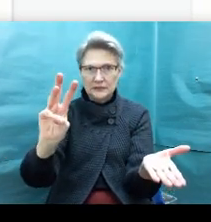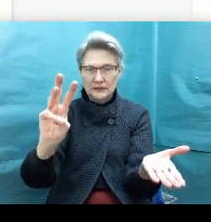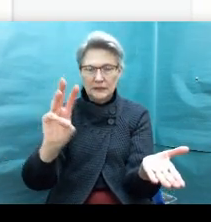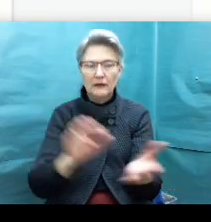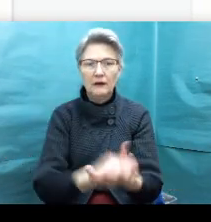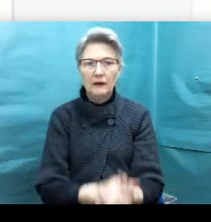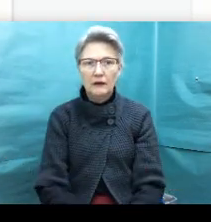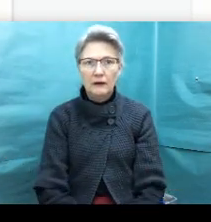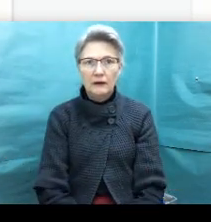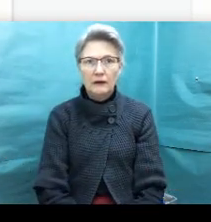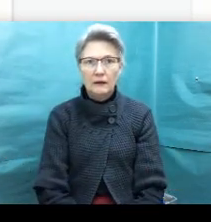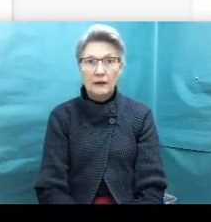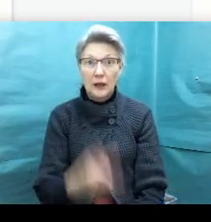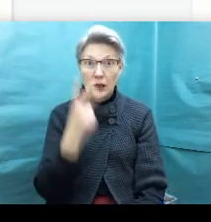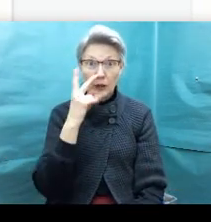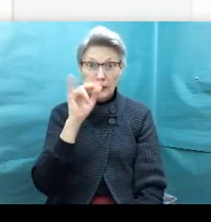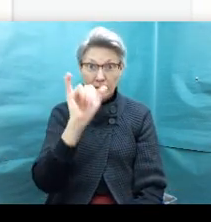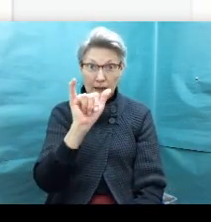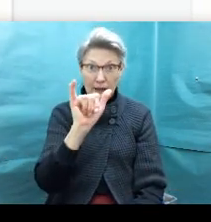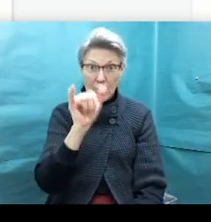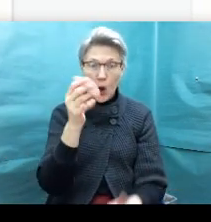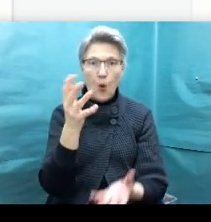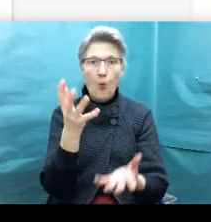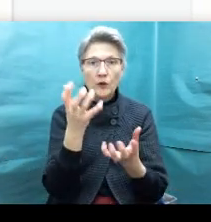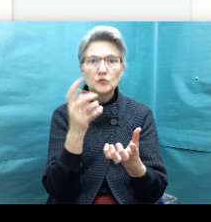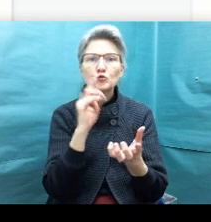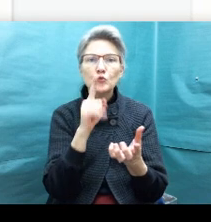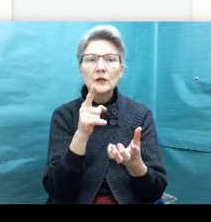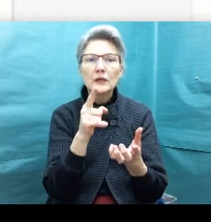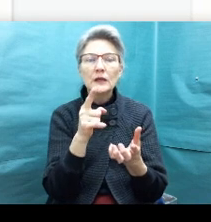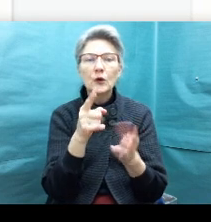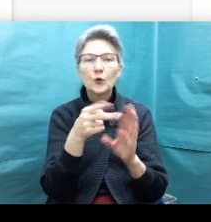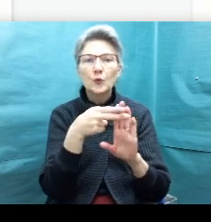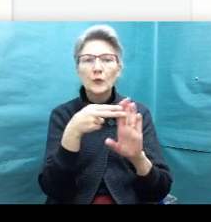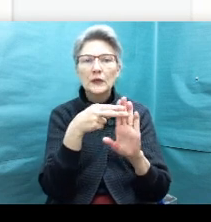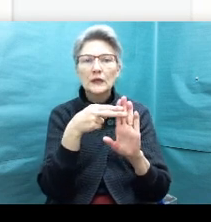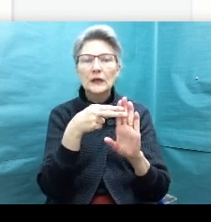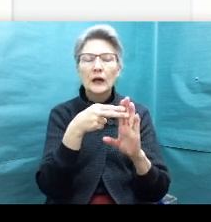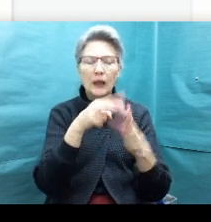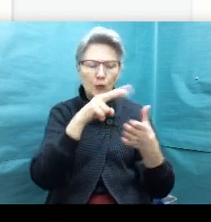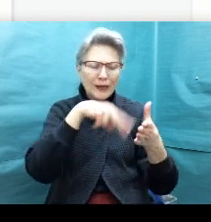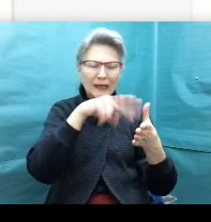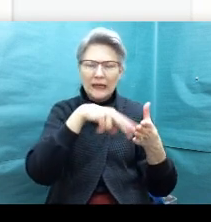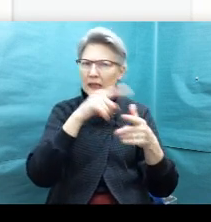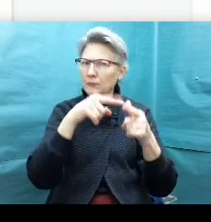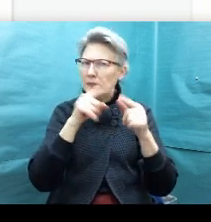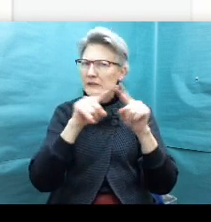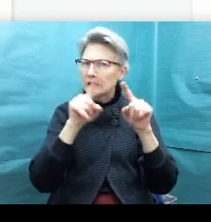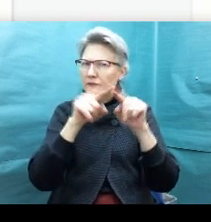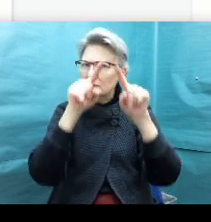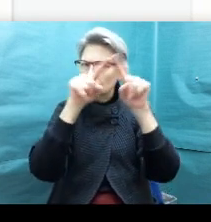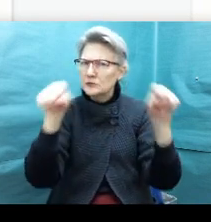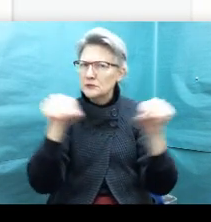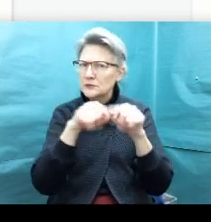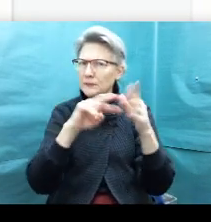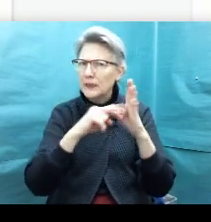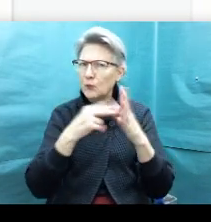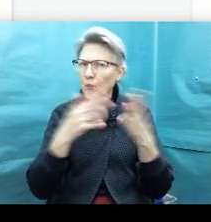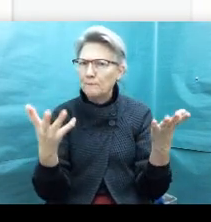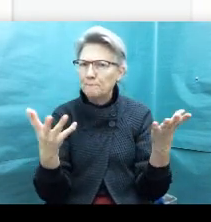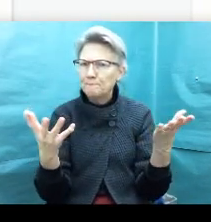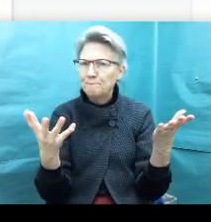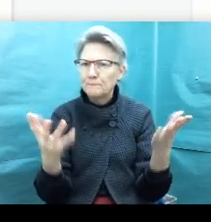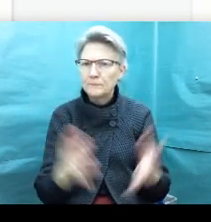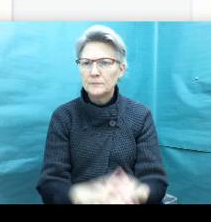a look at that, and I want you to really read about the different types of triangles. Really think about, what does that mean?